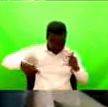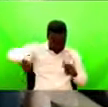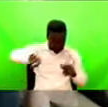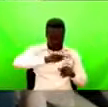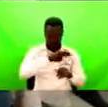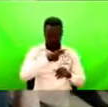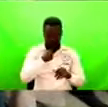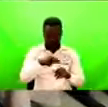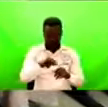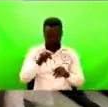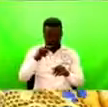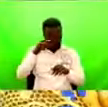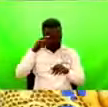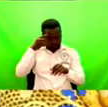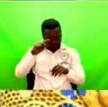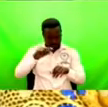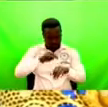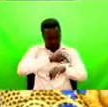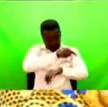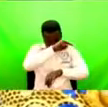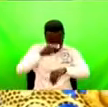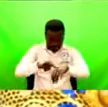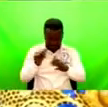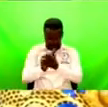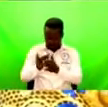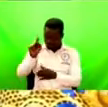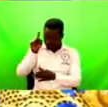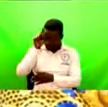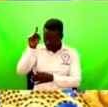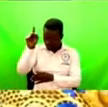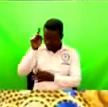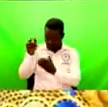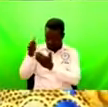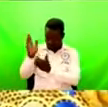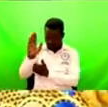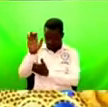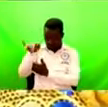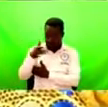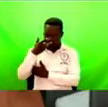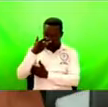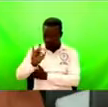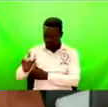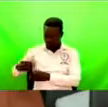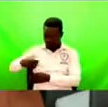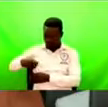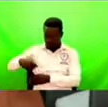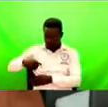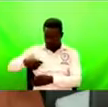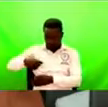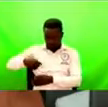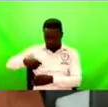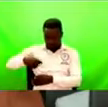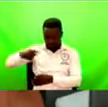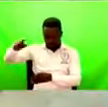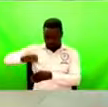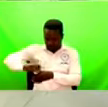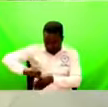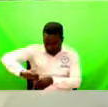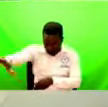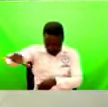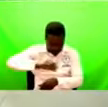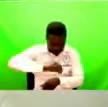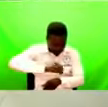of nation, that you, O God, today is launching us out, even though there are a few who are going to